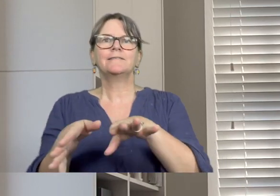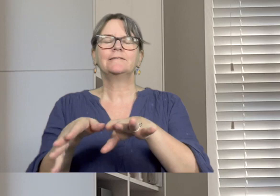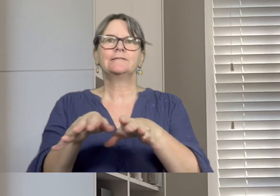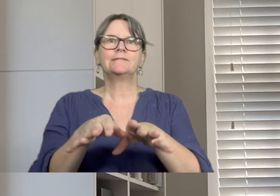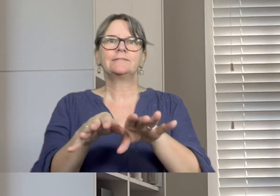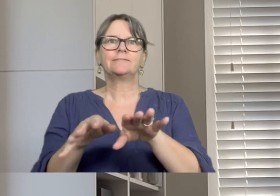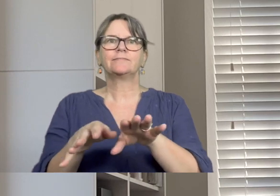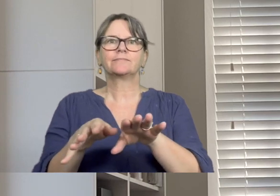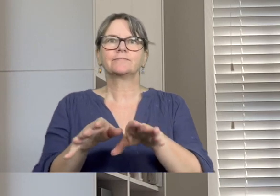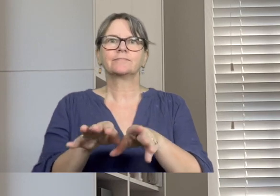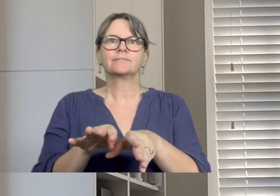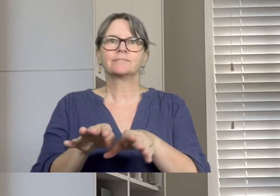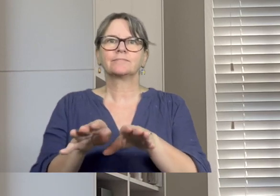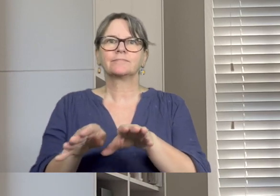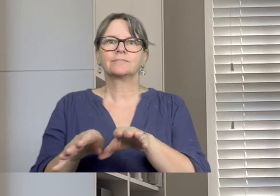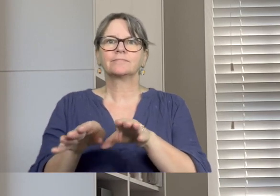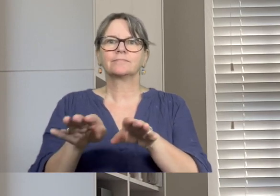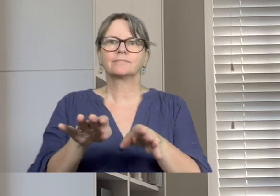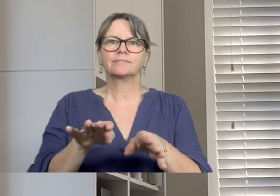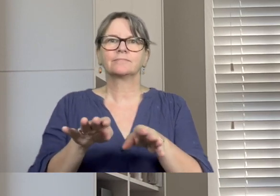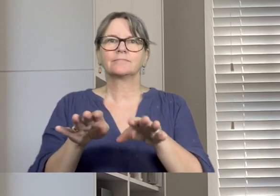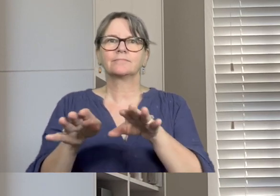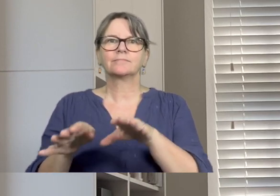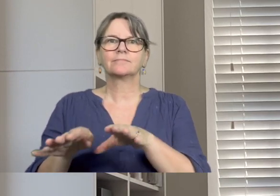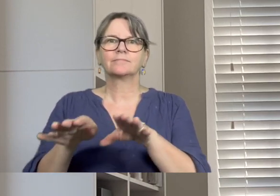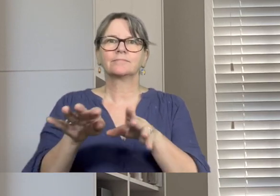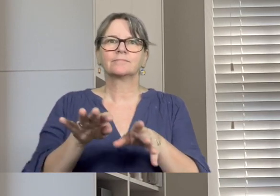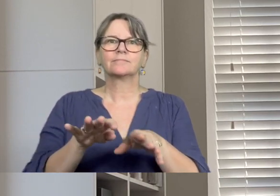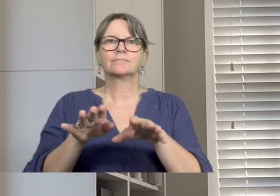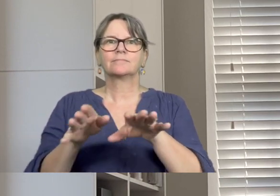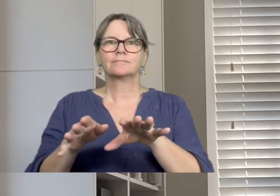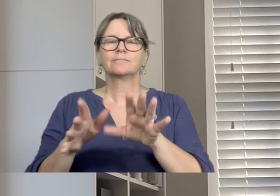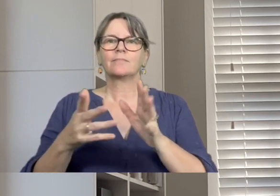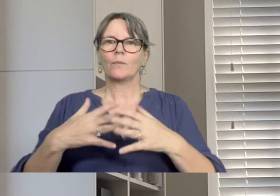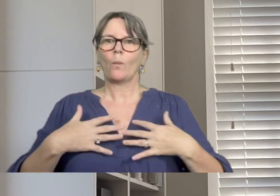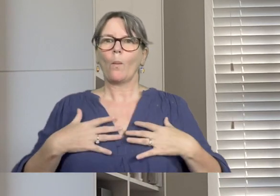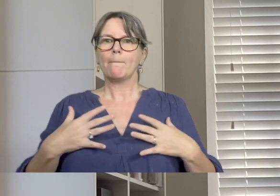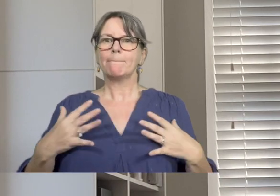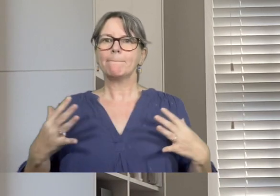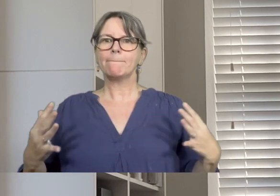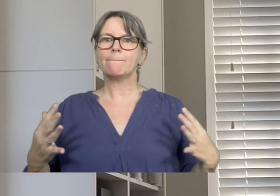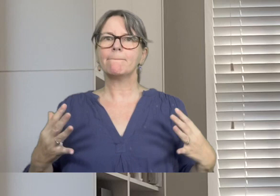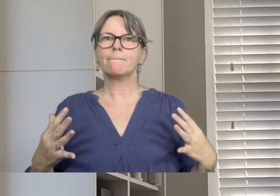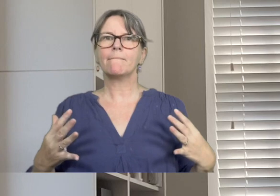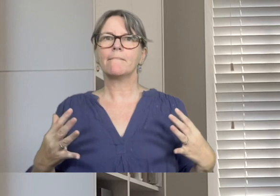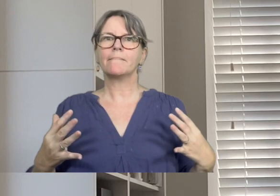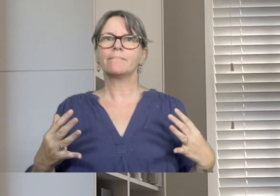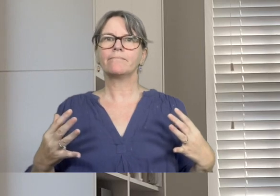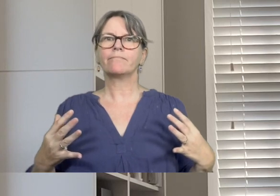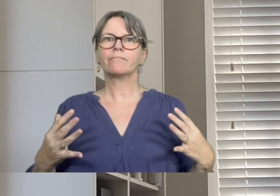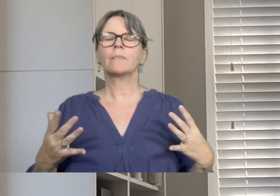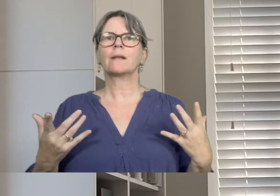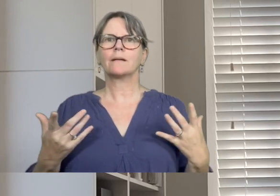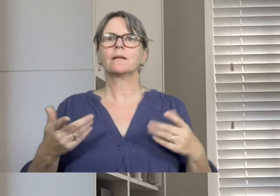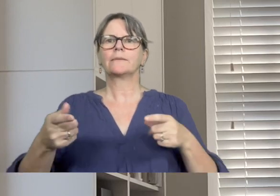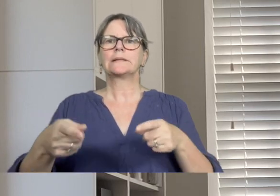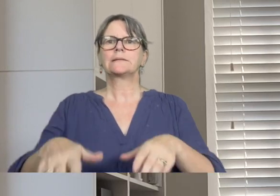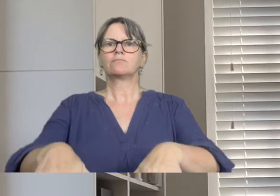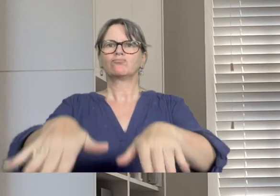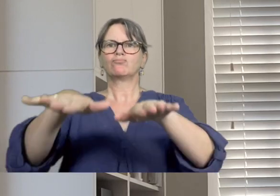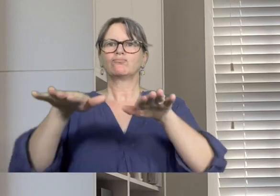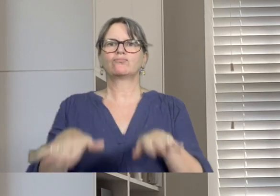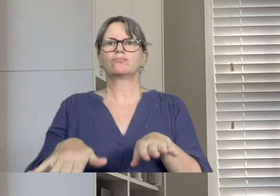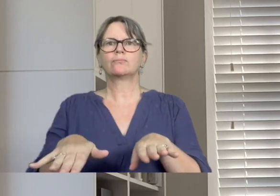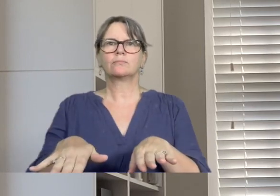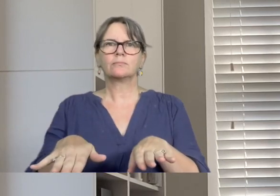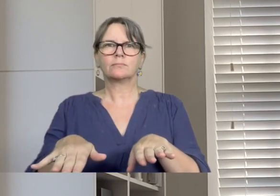and allow yourself to open. Cool. We're going to do the long journey all the way over onto all fours. So we're going to plant